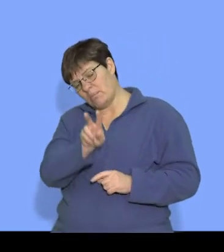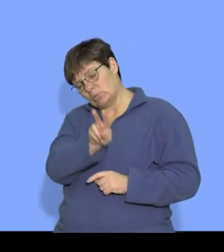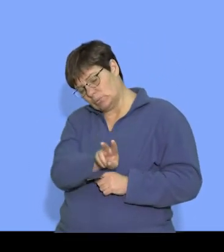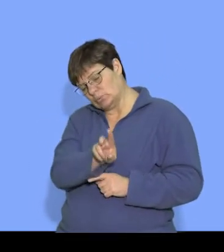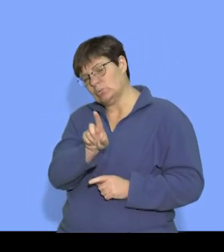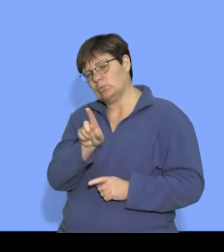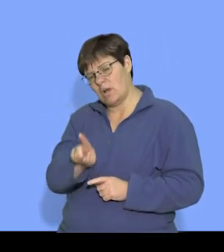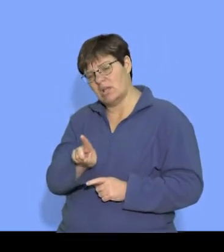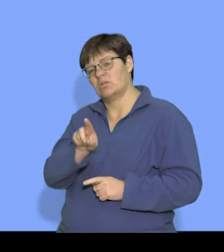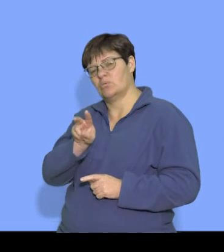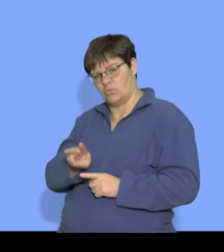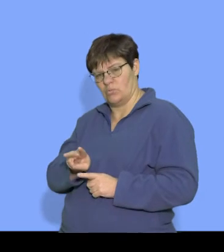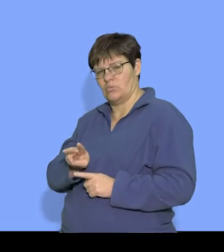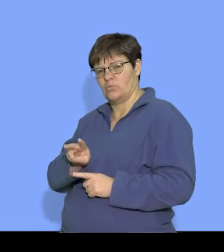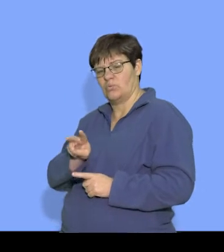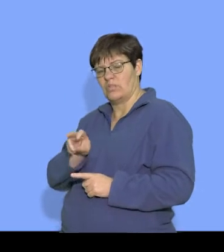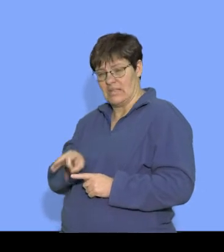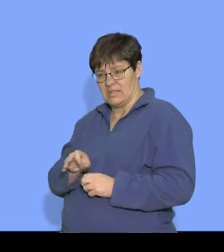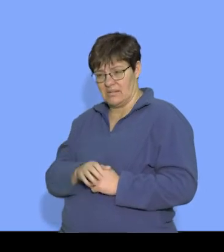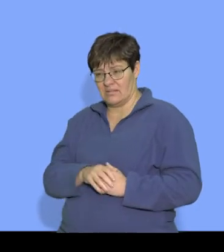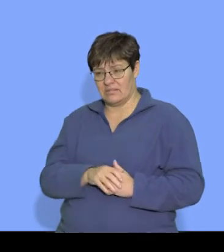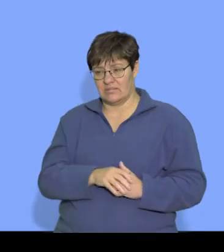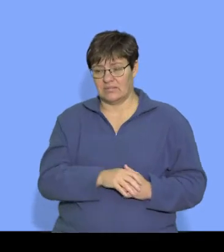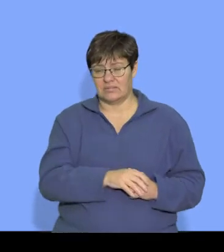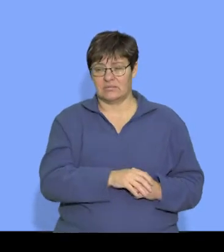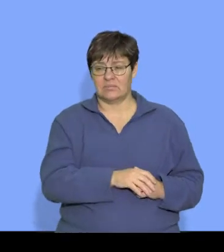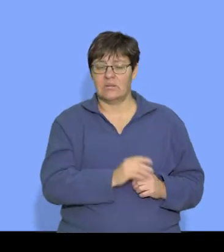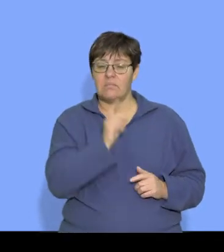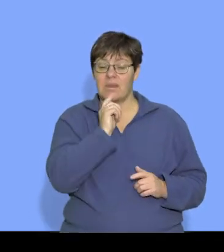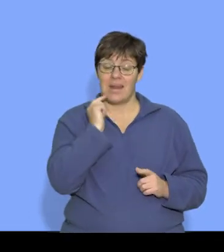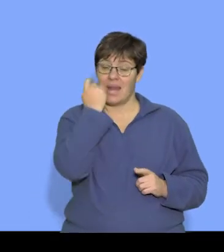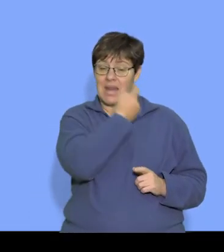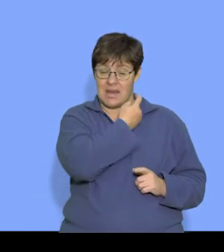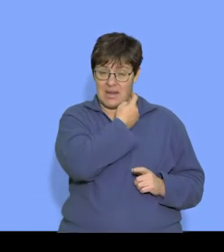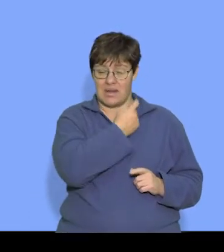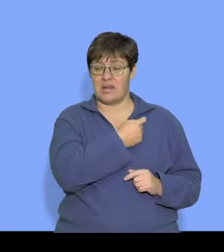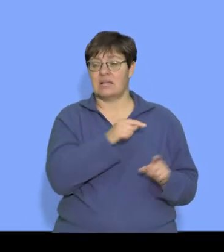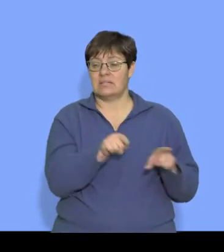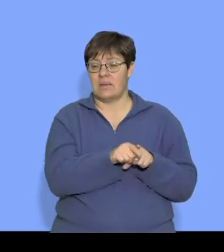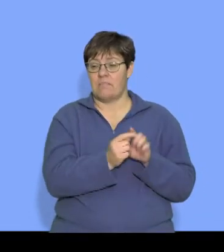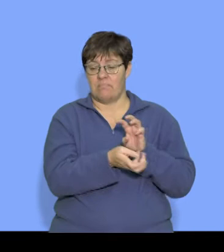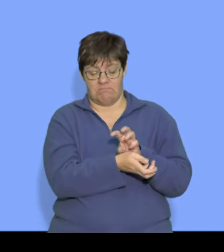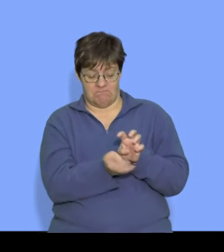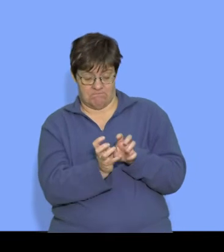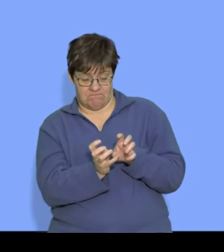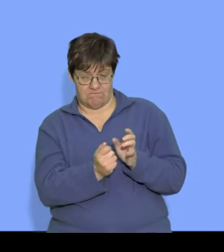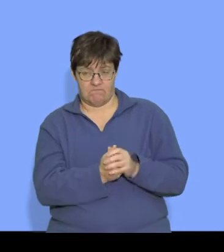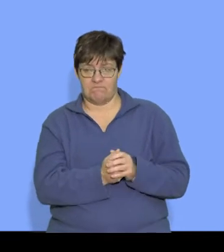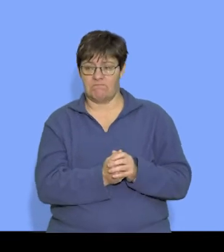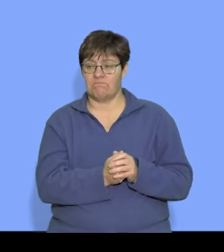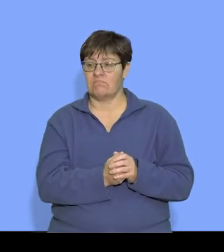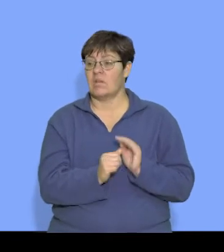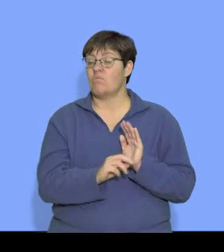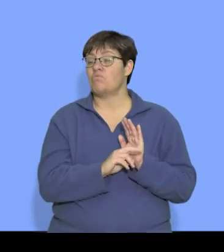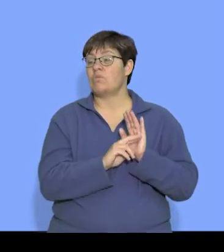an expression of a dental formula. It essentially shows an upper jaw and the lower jaw,